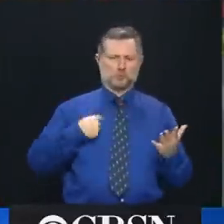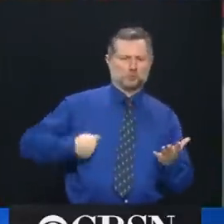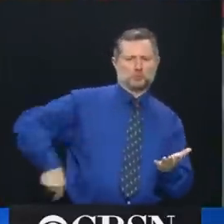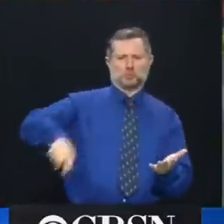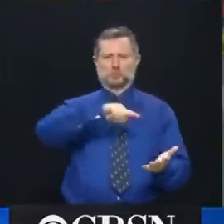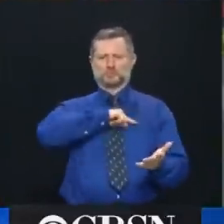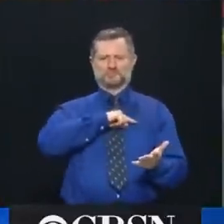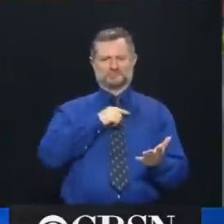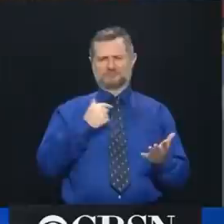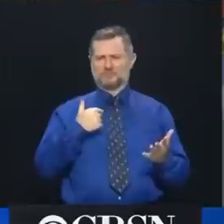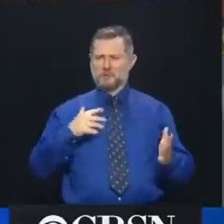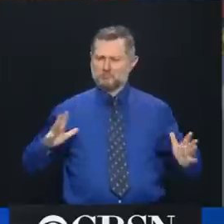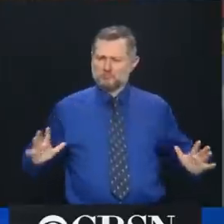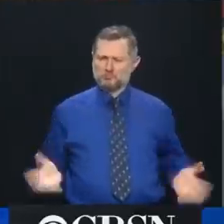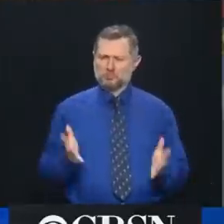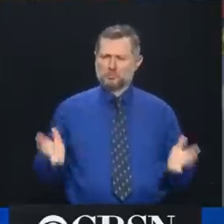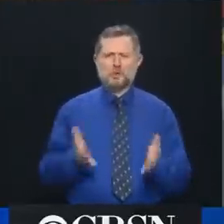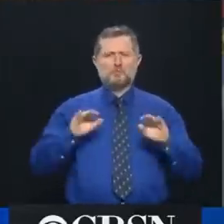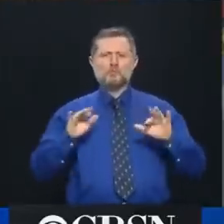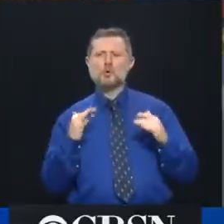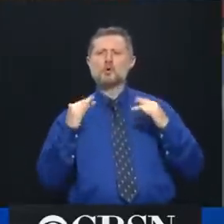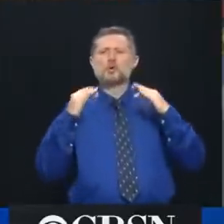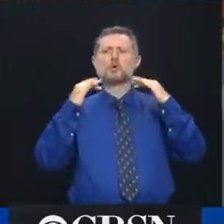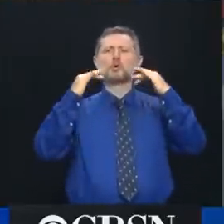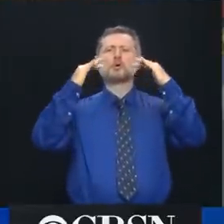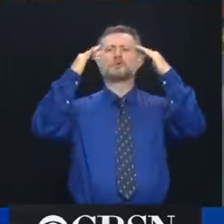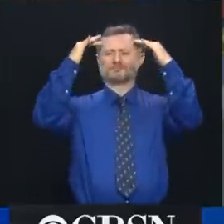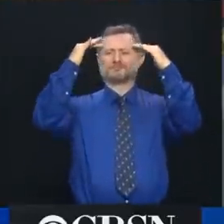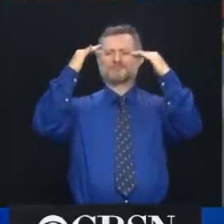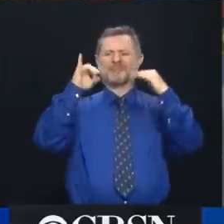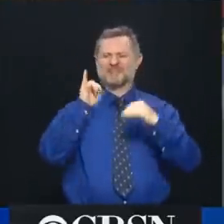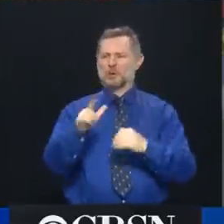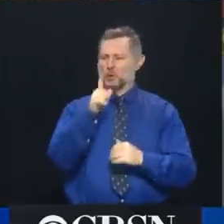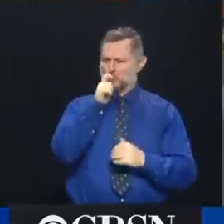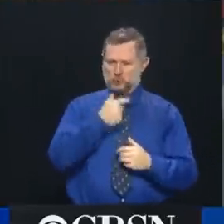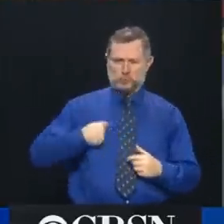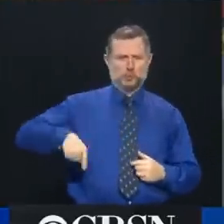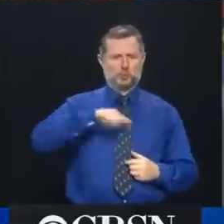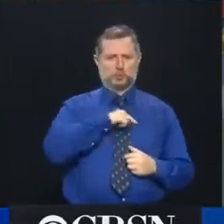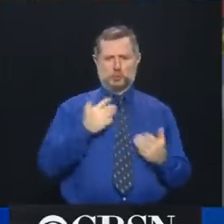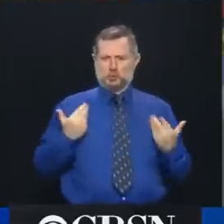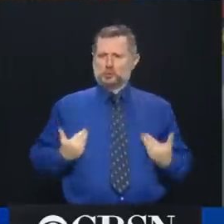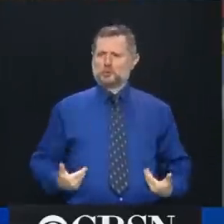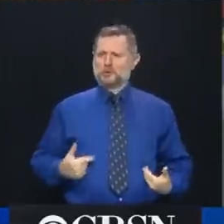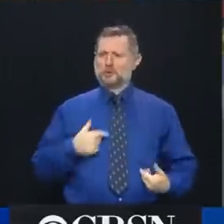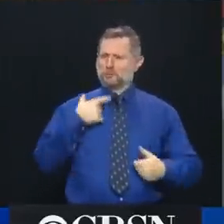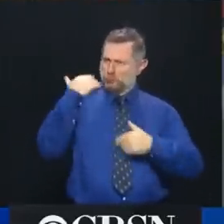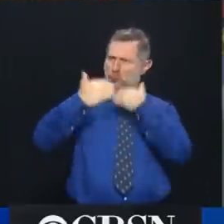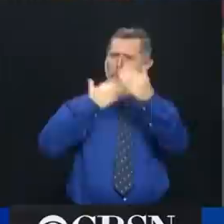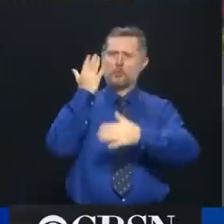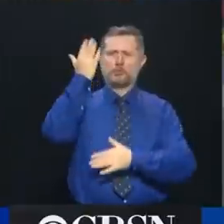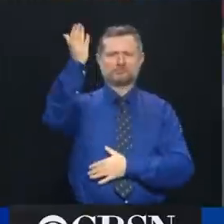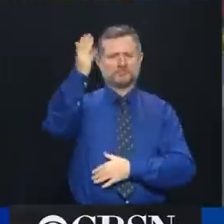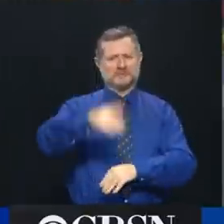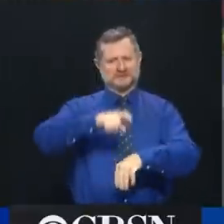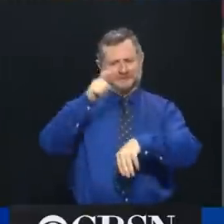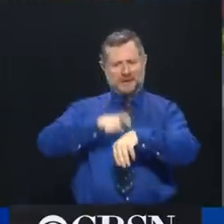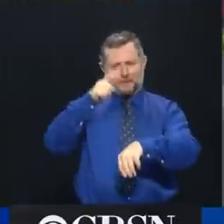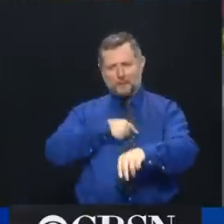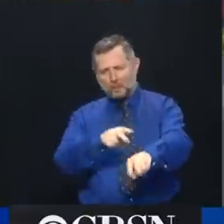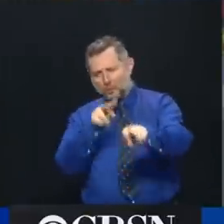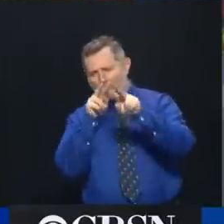our state's motto it's who we are and it's where we're going this is our time to look forward with a powerful sense of